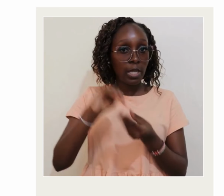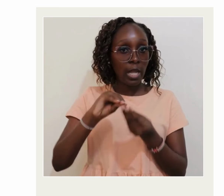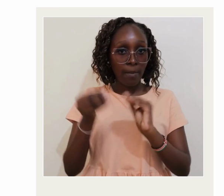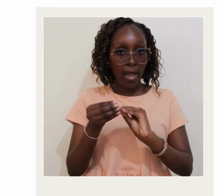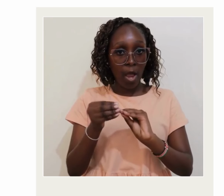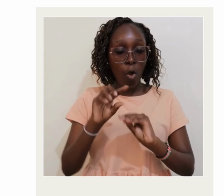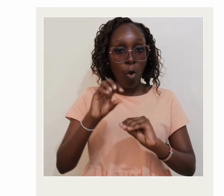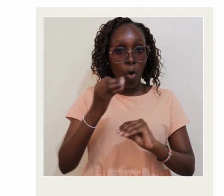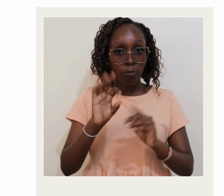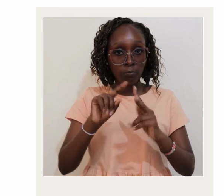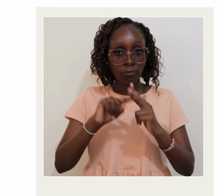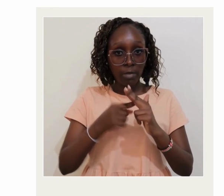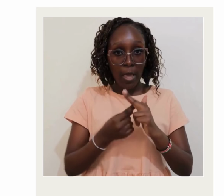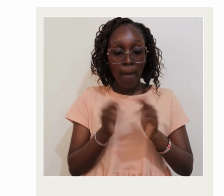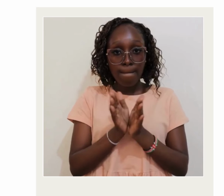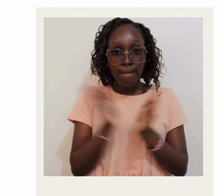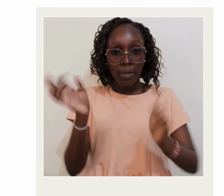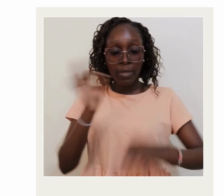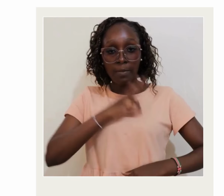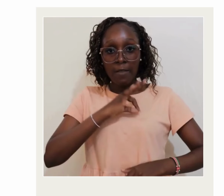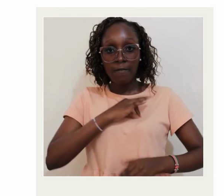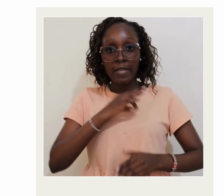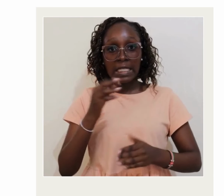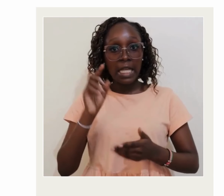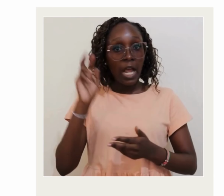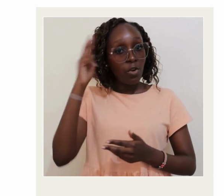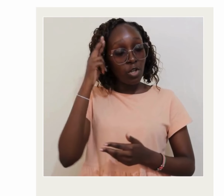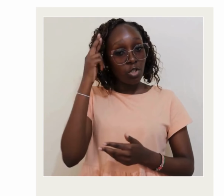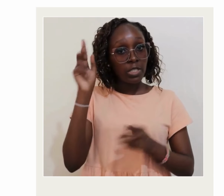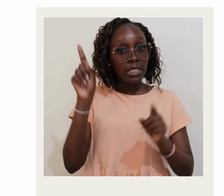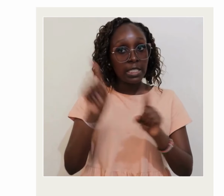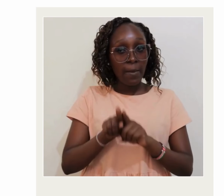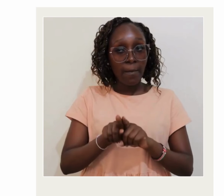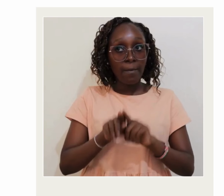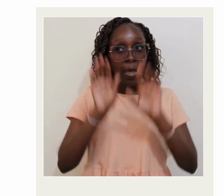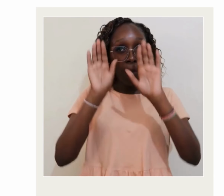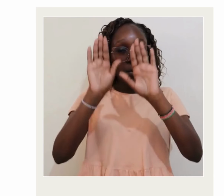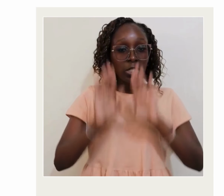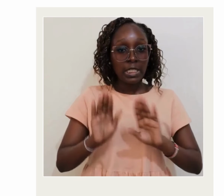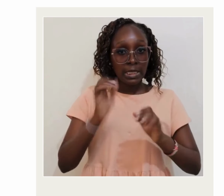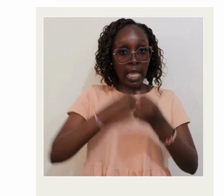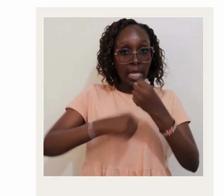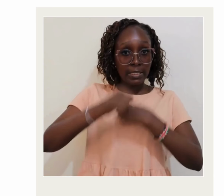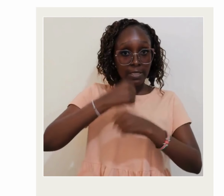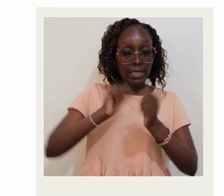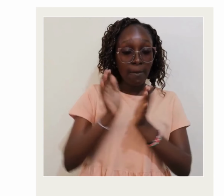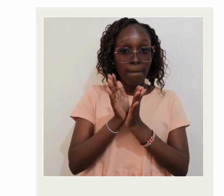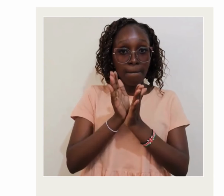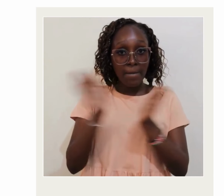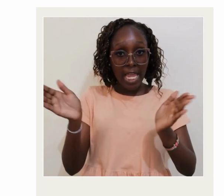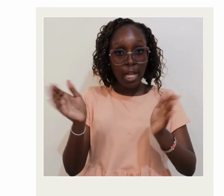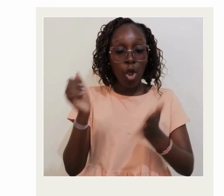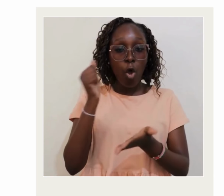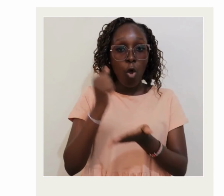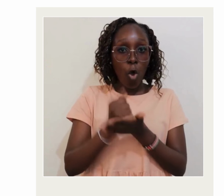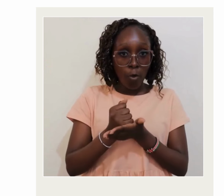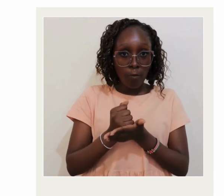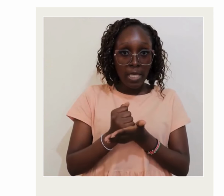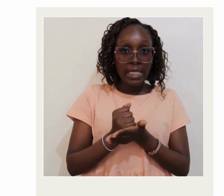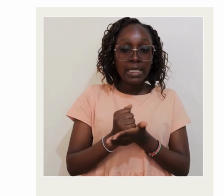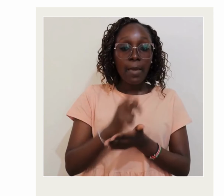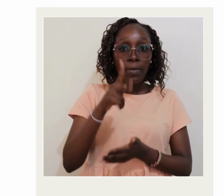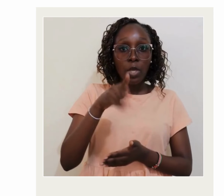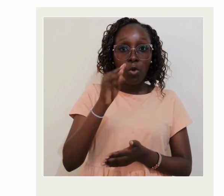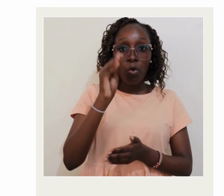document / the Constitution, names and addresses of founders, public benefit purposes and